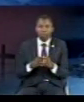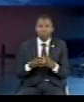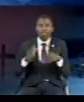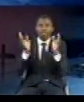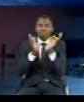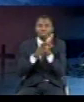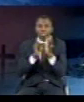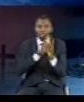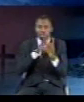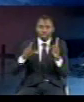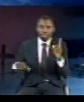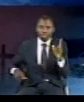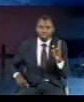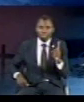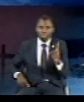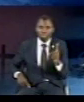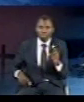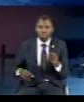Praise the Lord.